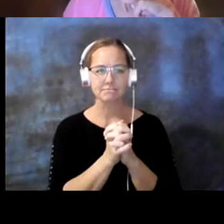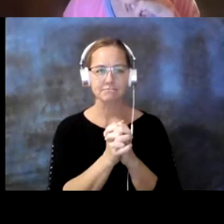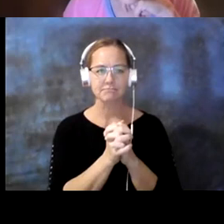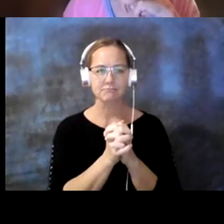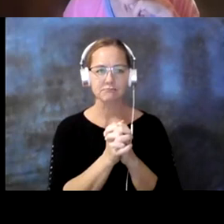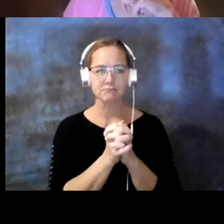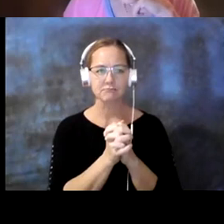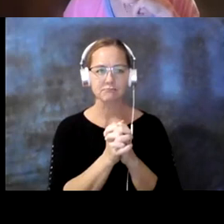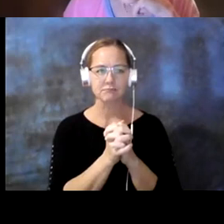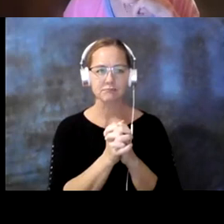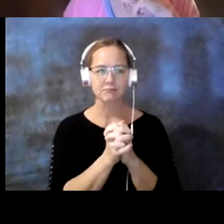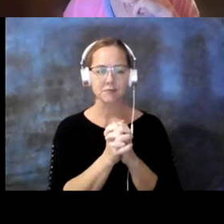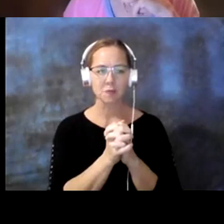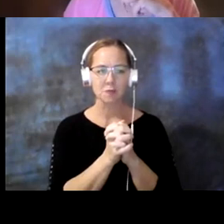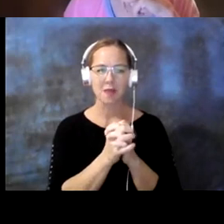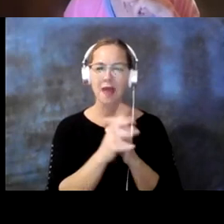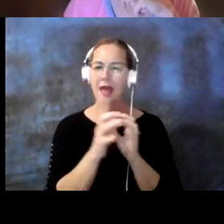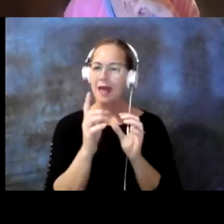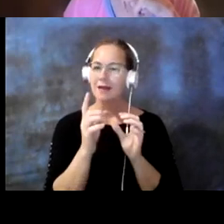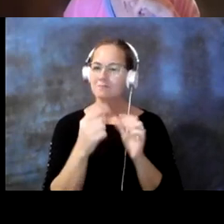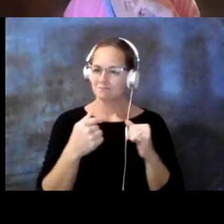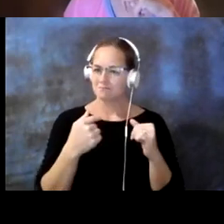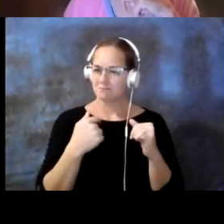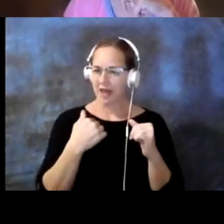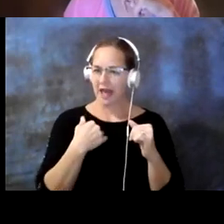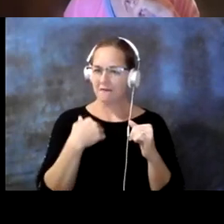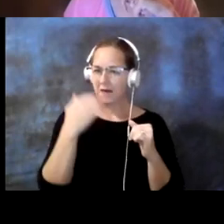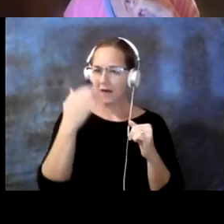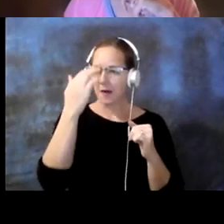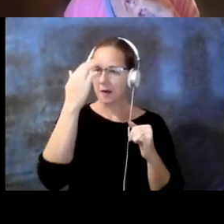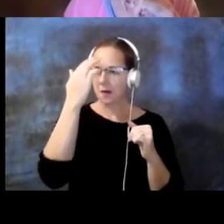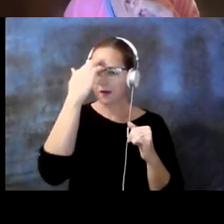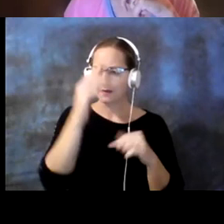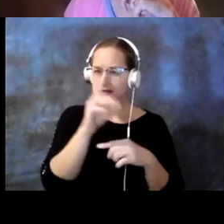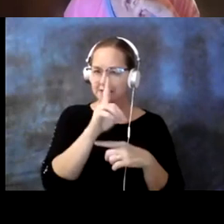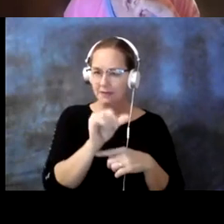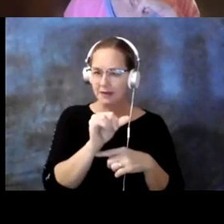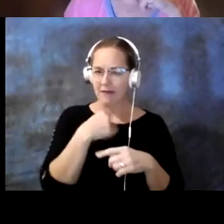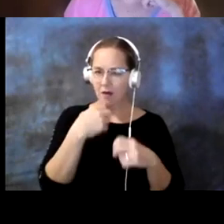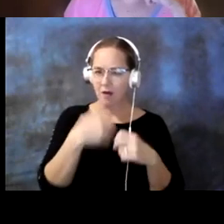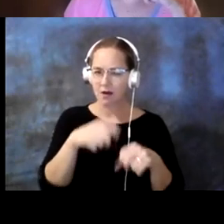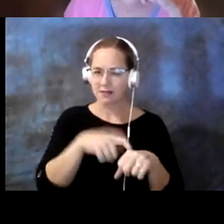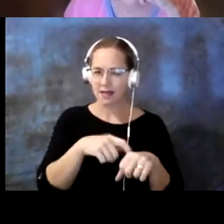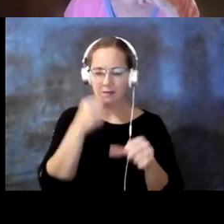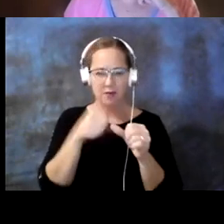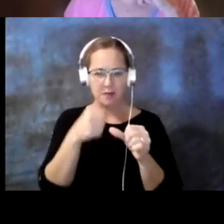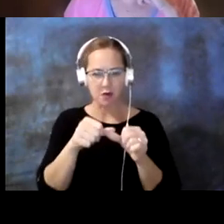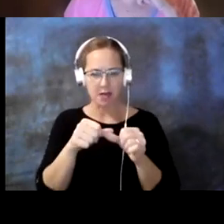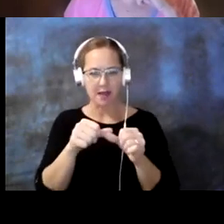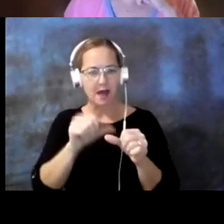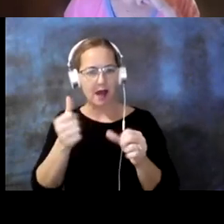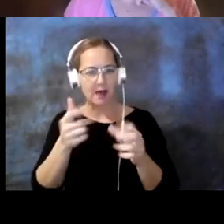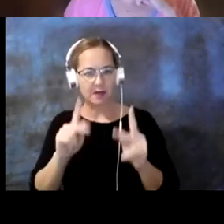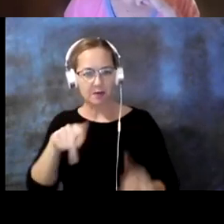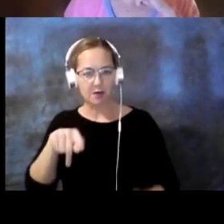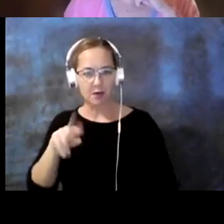As someone with a cognitive disability who has a hard time remembering other people's pronouns, if someone gets my pronouns wrong, it